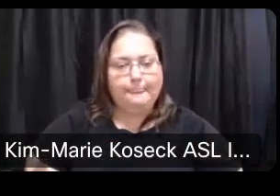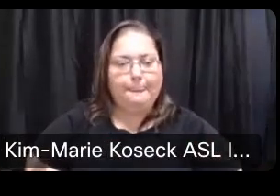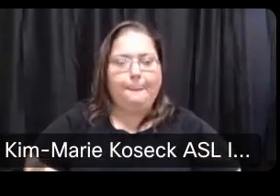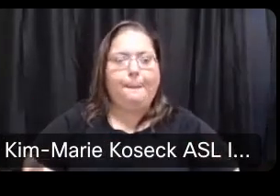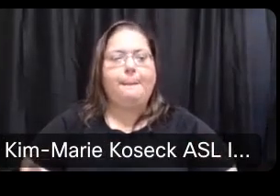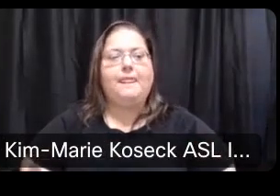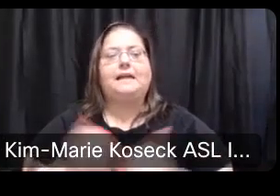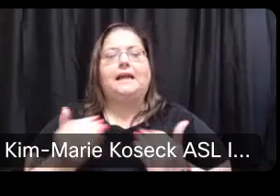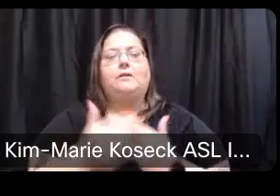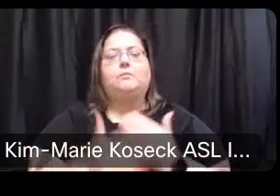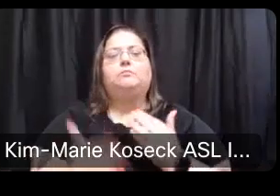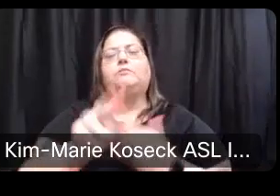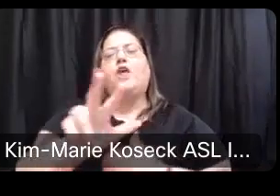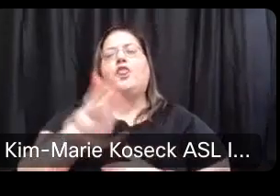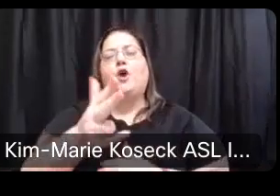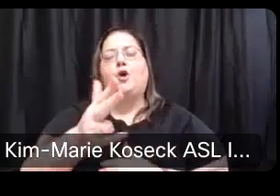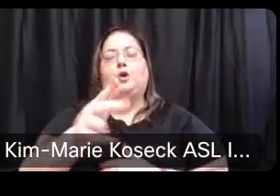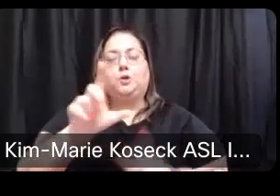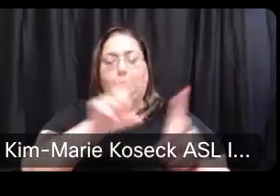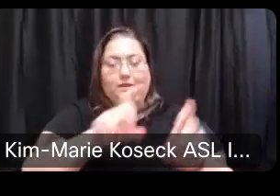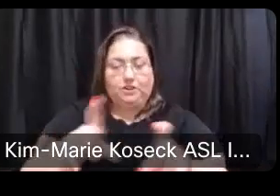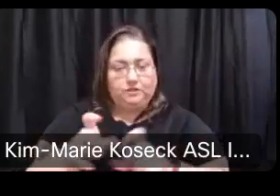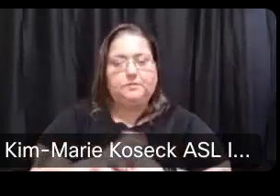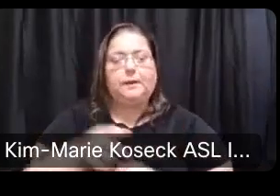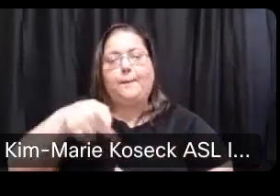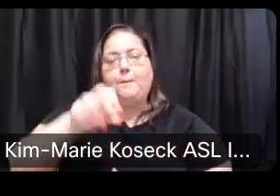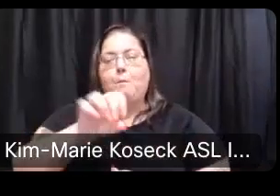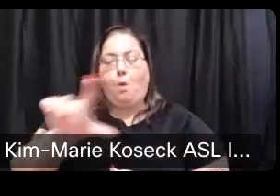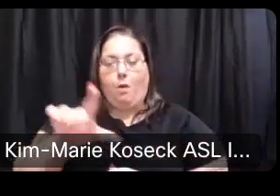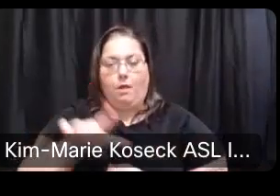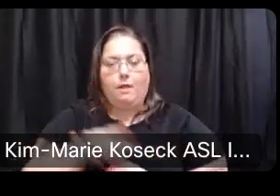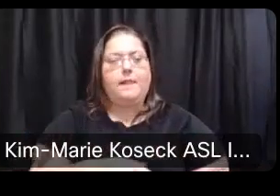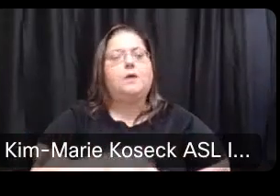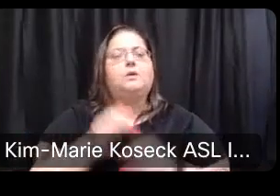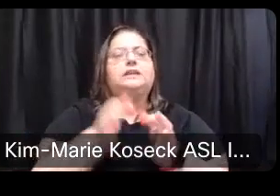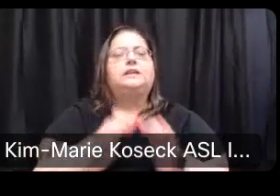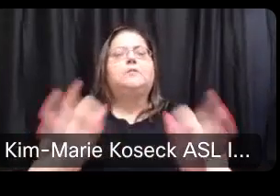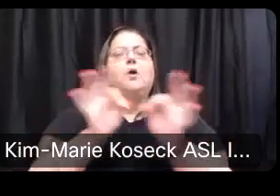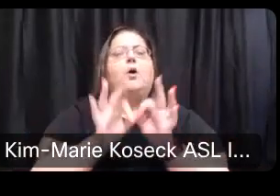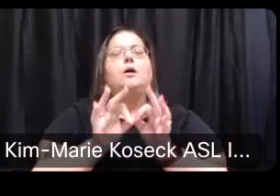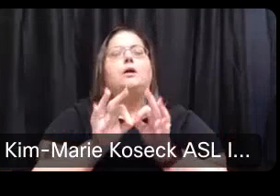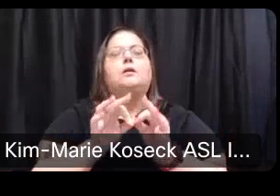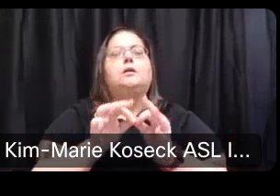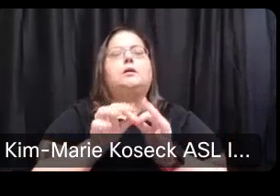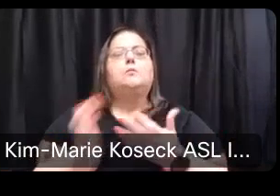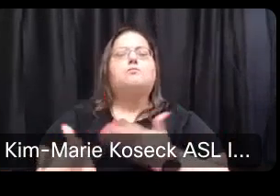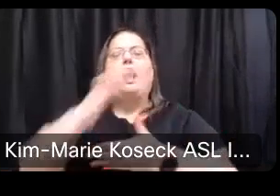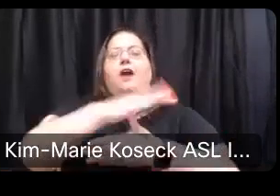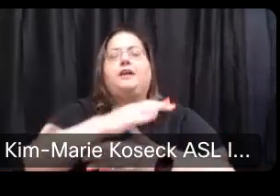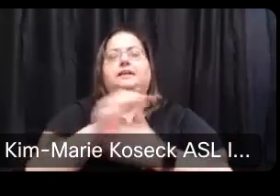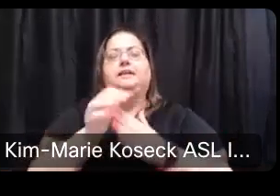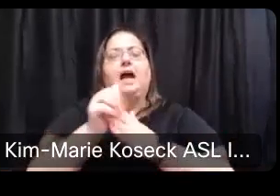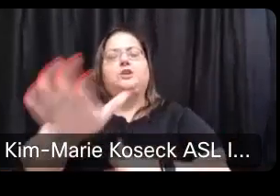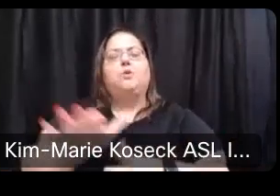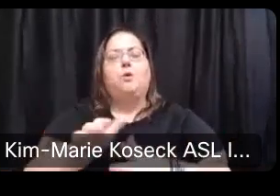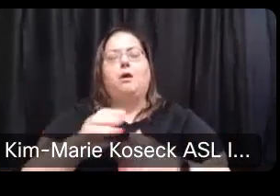We'll now move forward into our third polling question. What key principles or priorities guide your local adaptation and